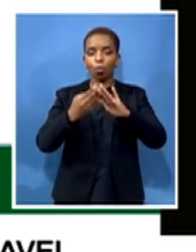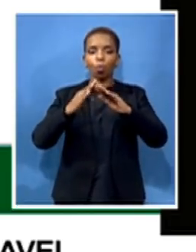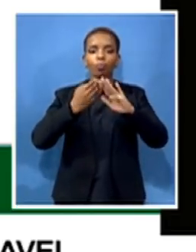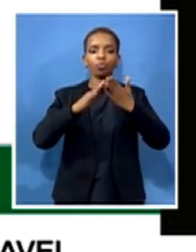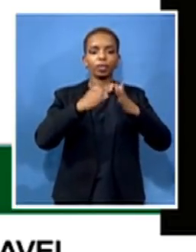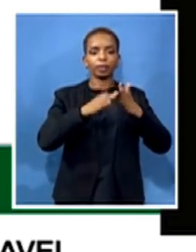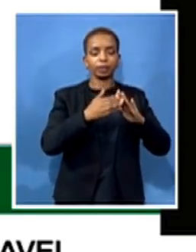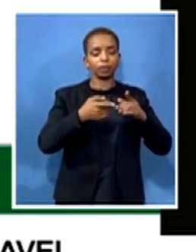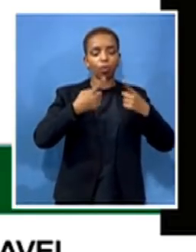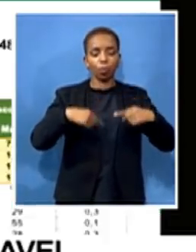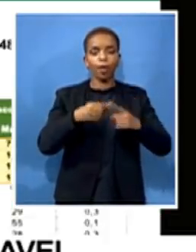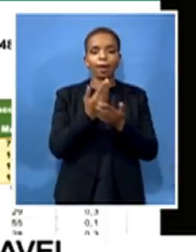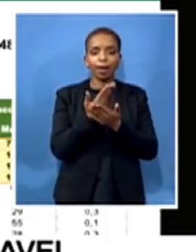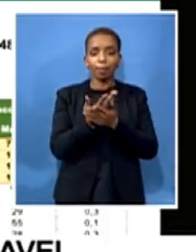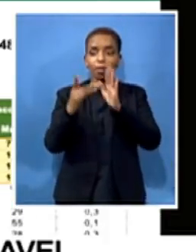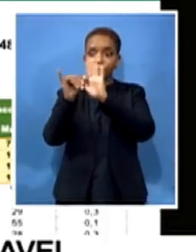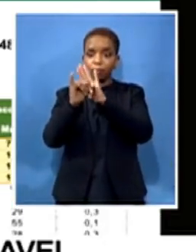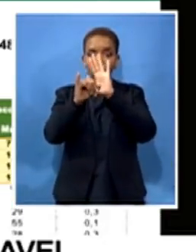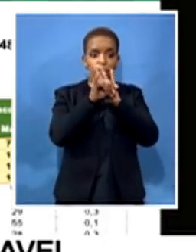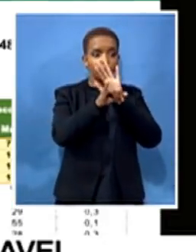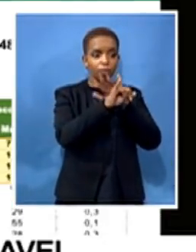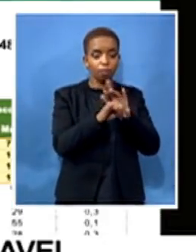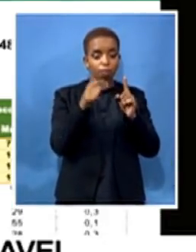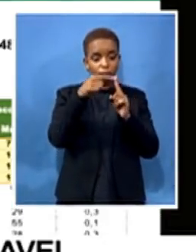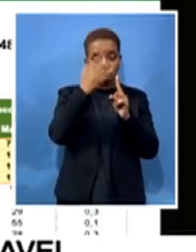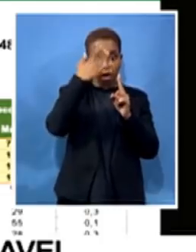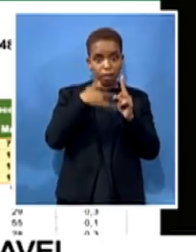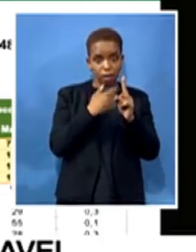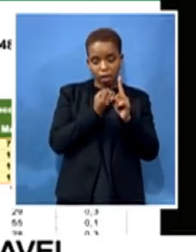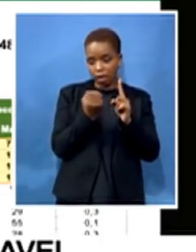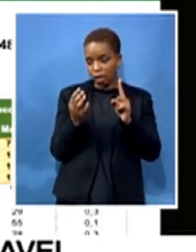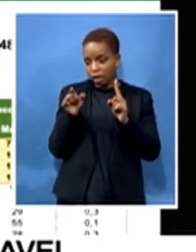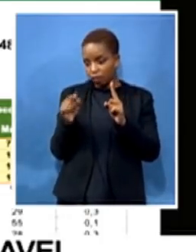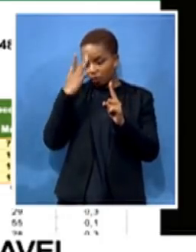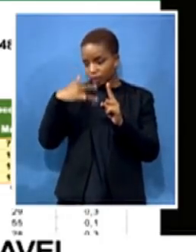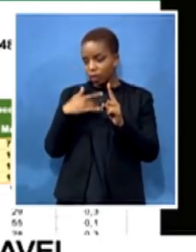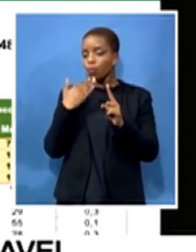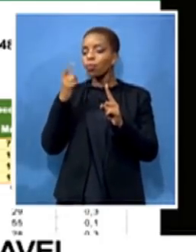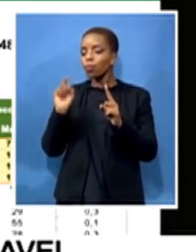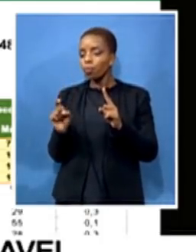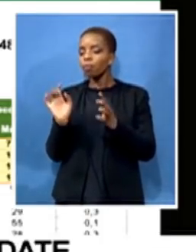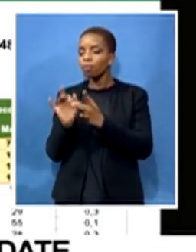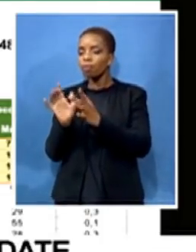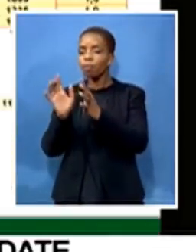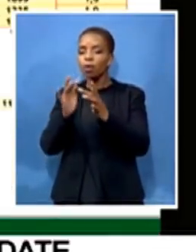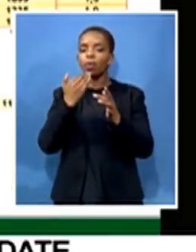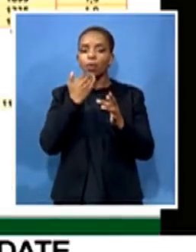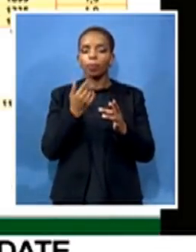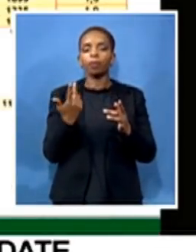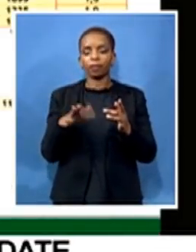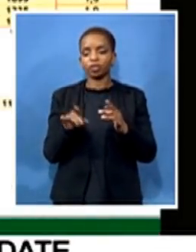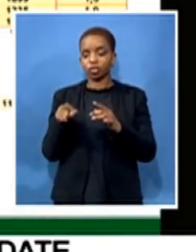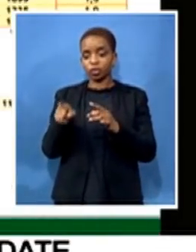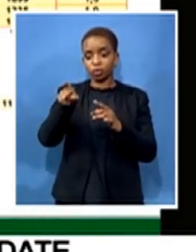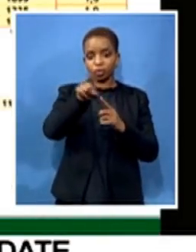contacts and try to isolate as many of them as possible. The total cumulative cases reported now, the